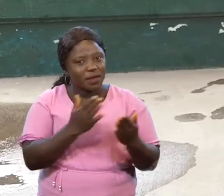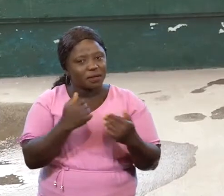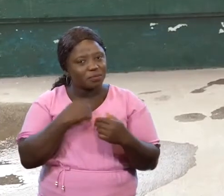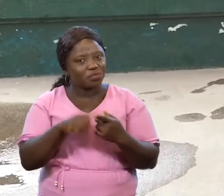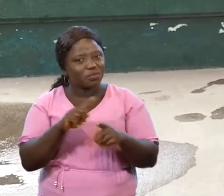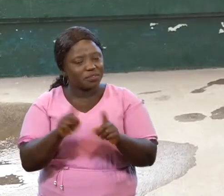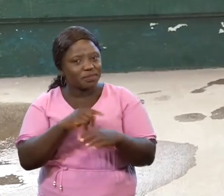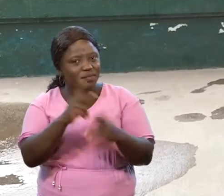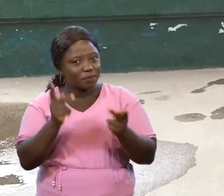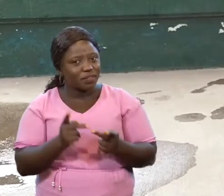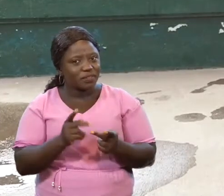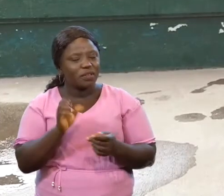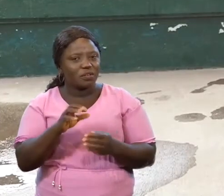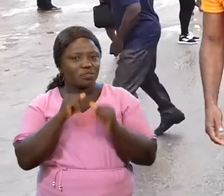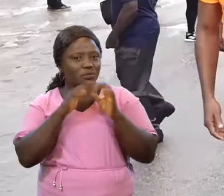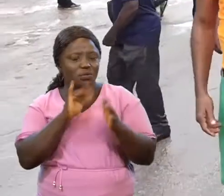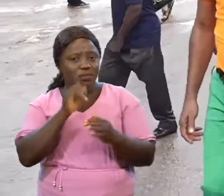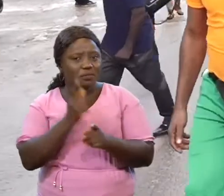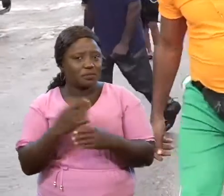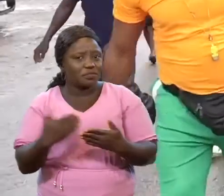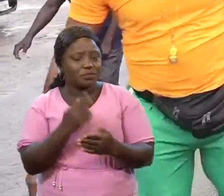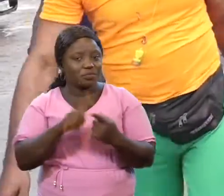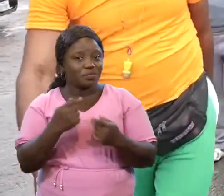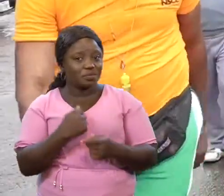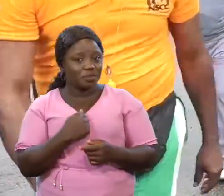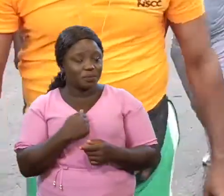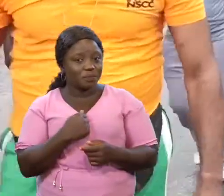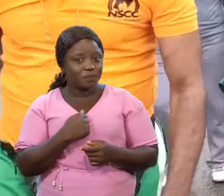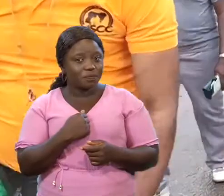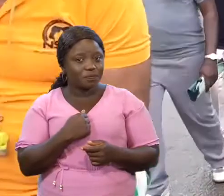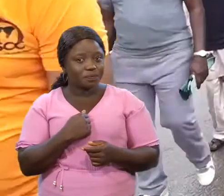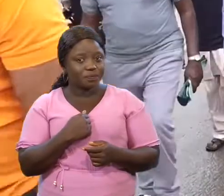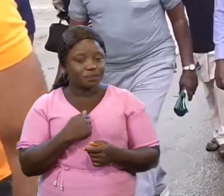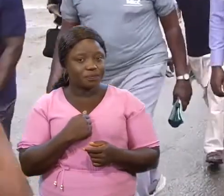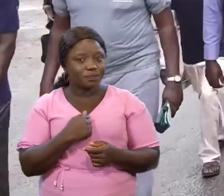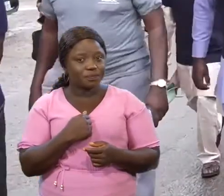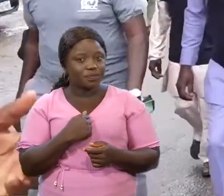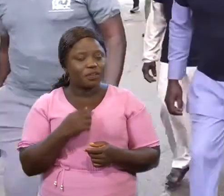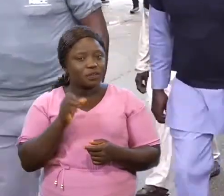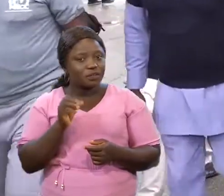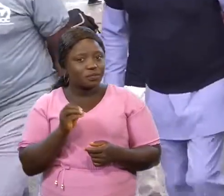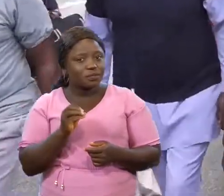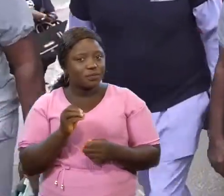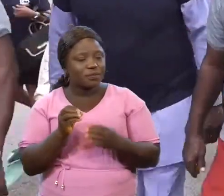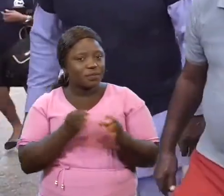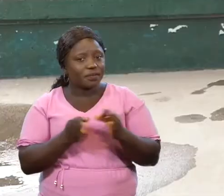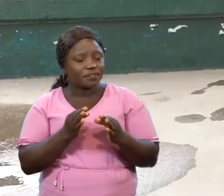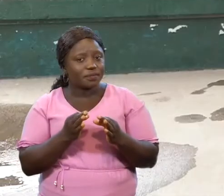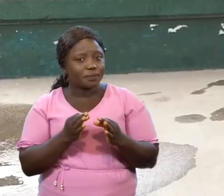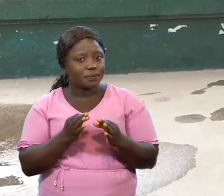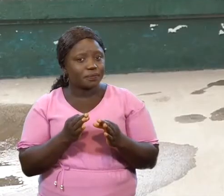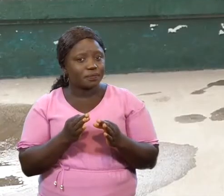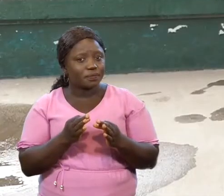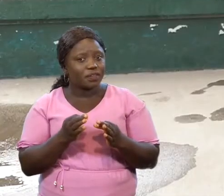taking pictures of VIPs and so on. So working is not anything to me. Me too, I'm affected being an elder citizen. So